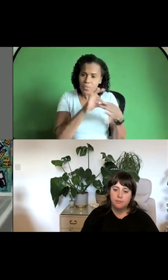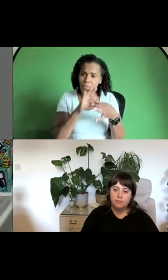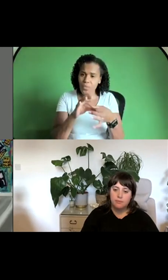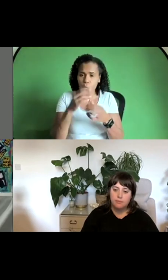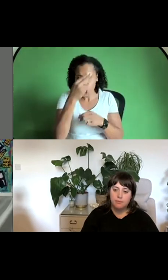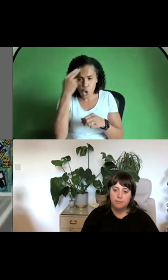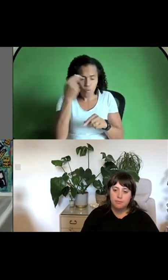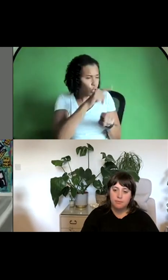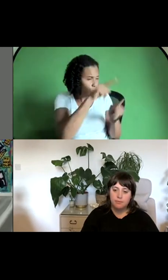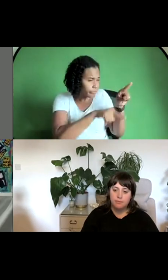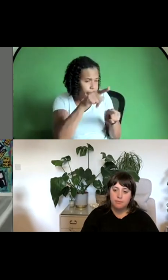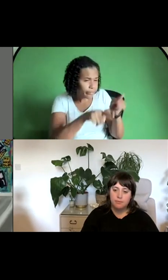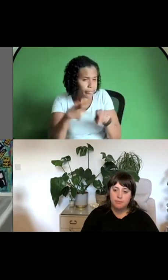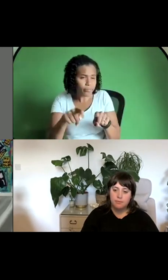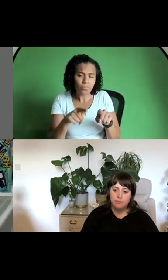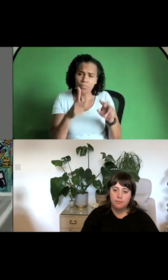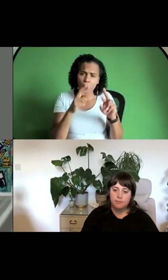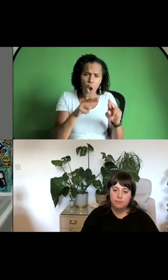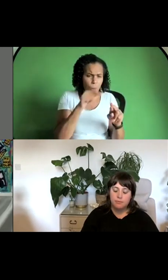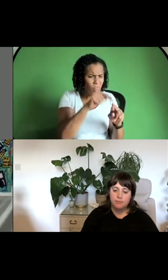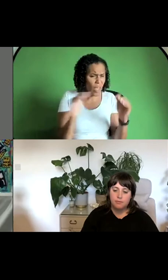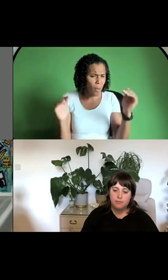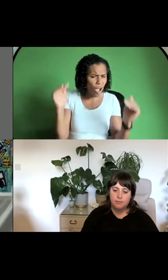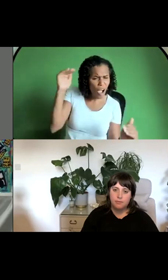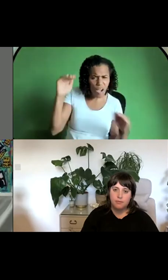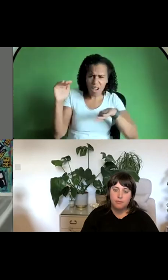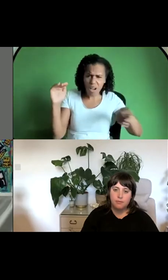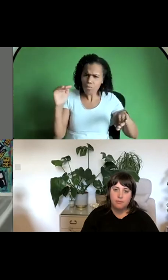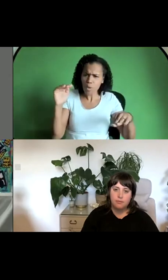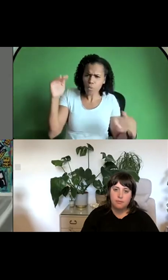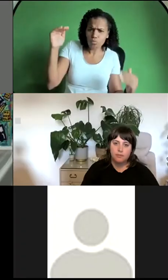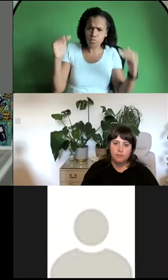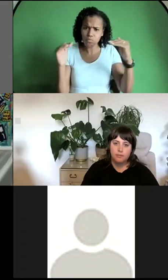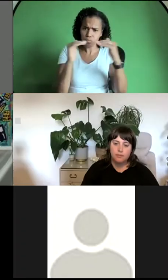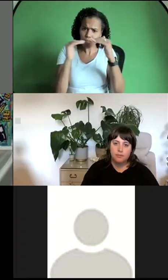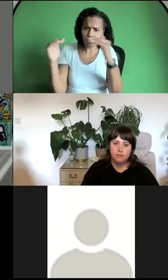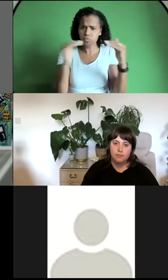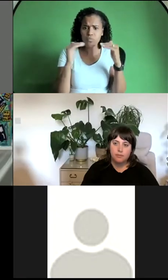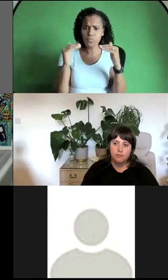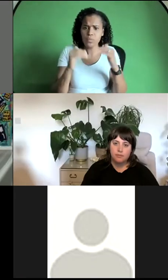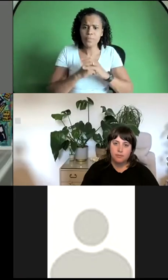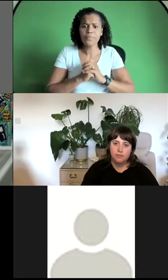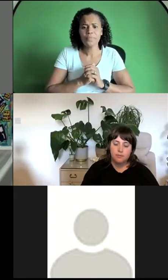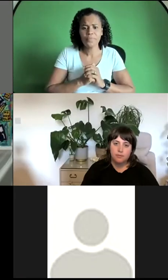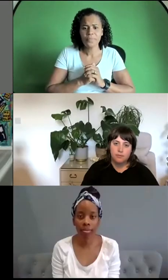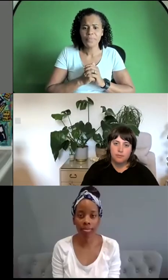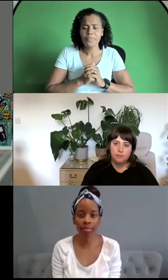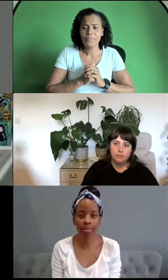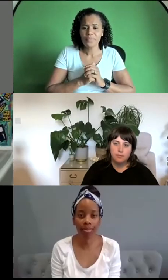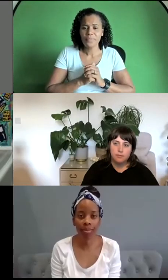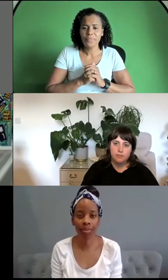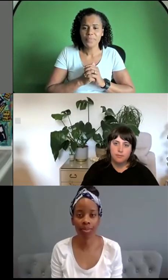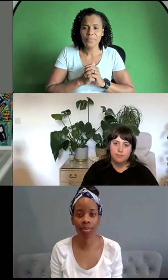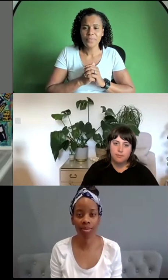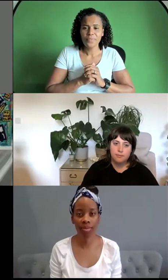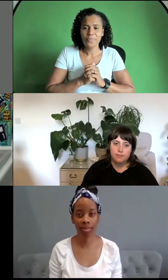field and create a project for two different artistic networks um i think